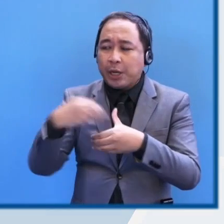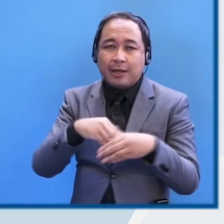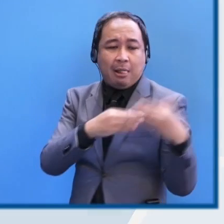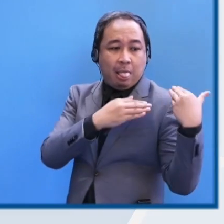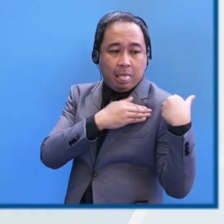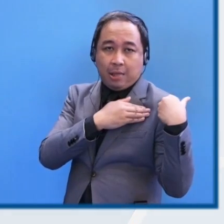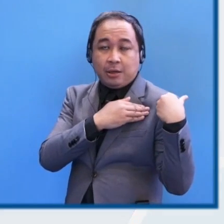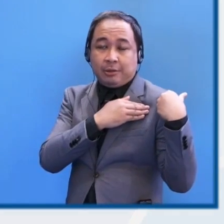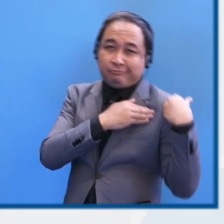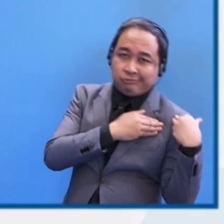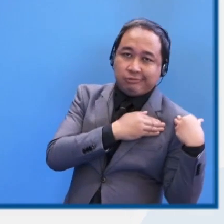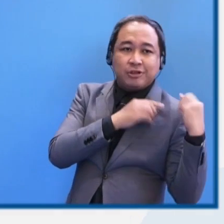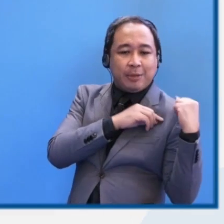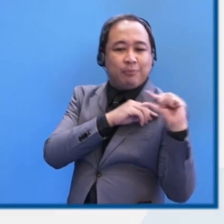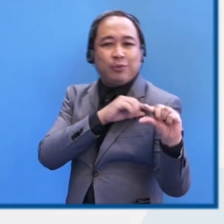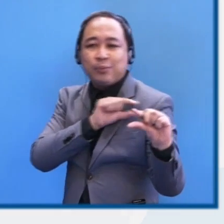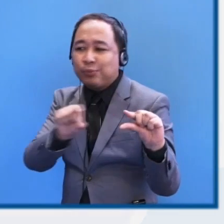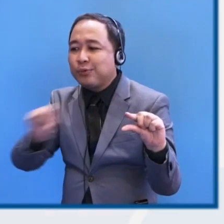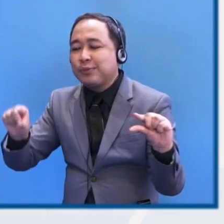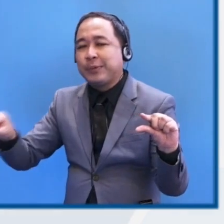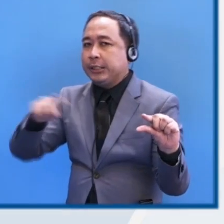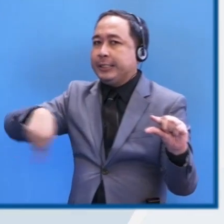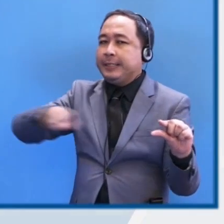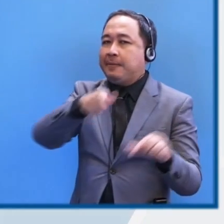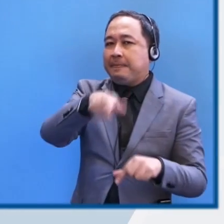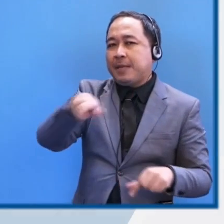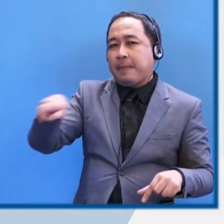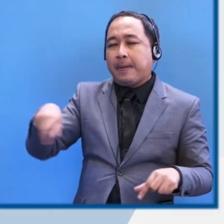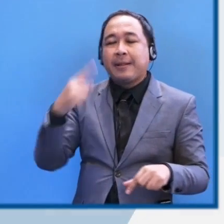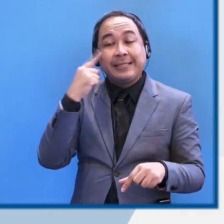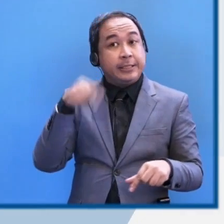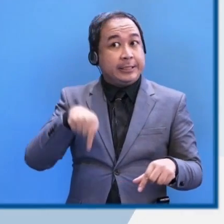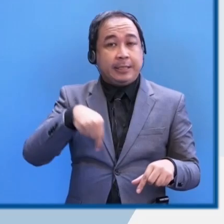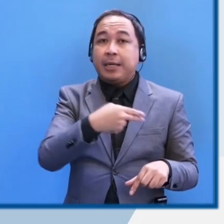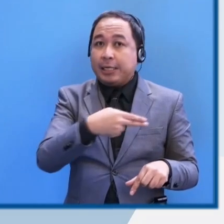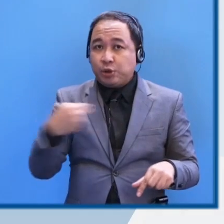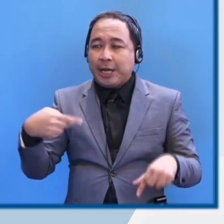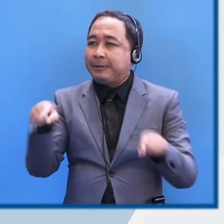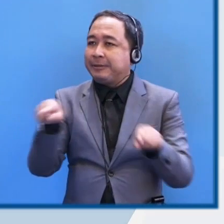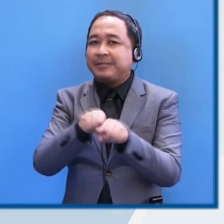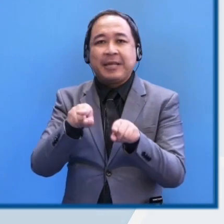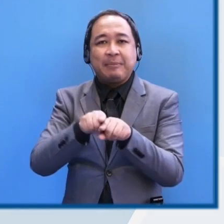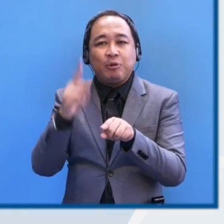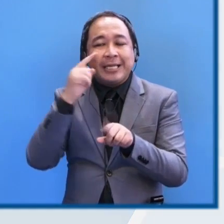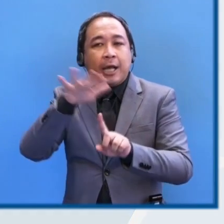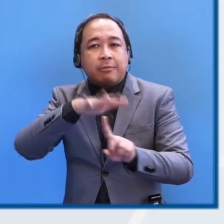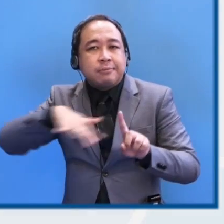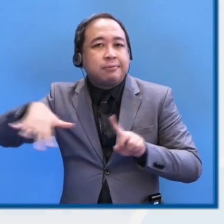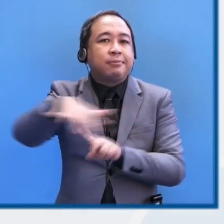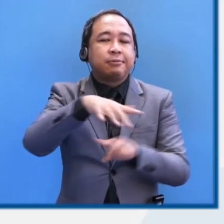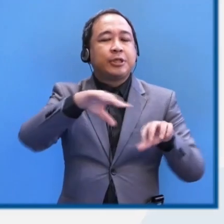that is done in Indonesia, like other 47 countries across the globe. So it is possible to bring the